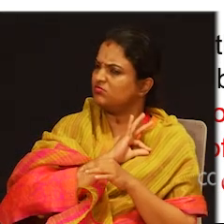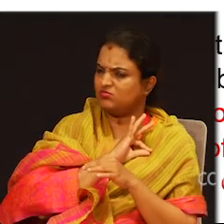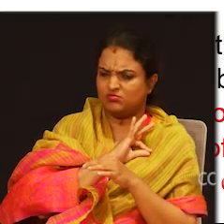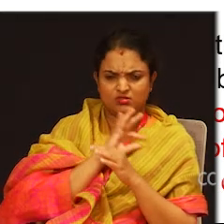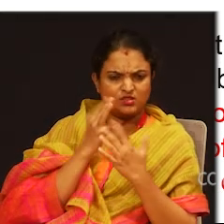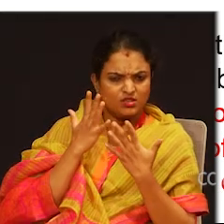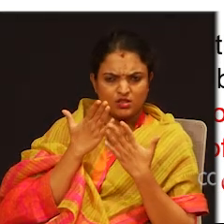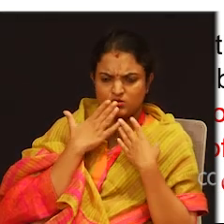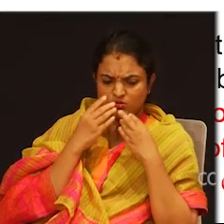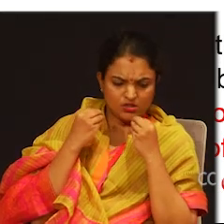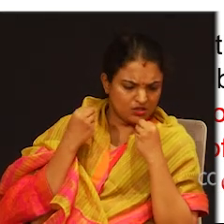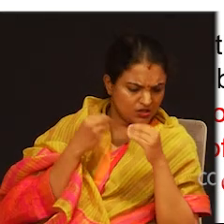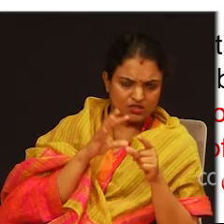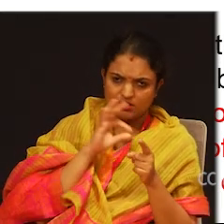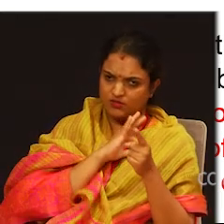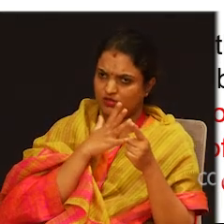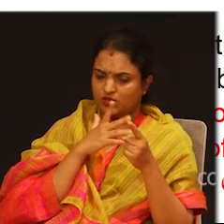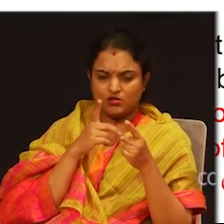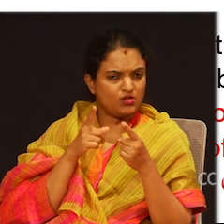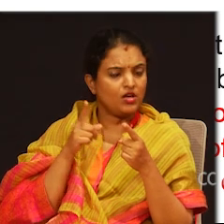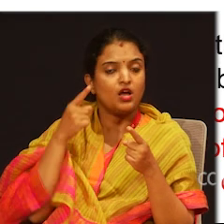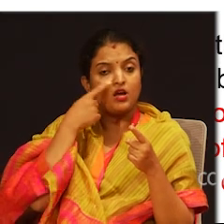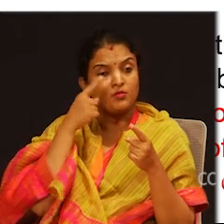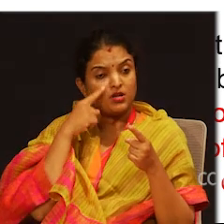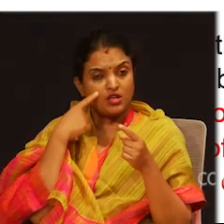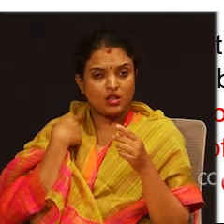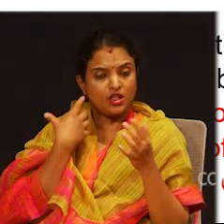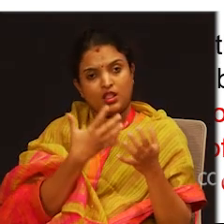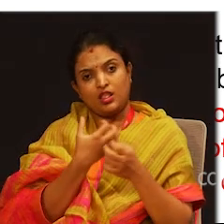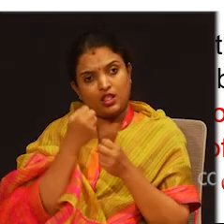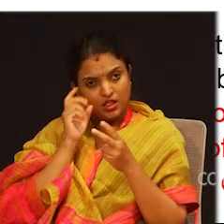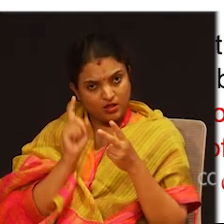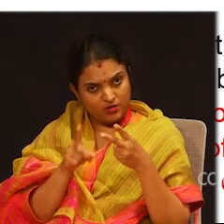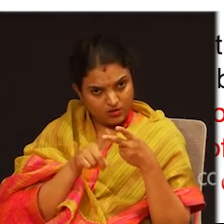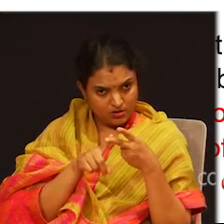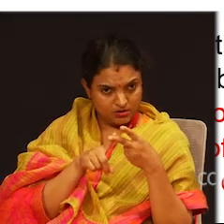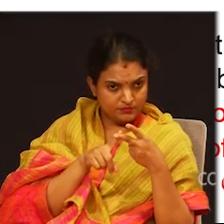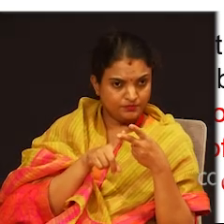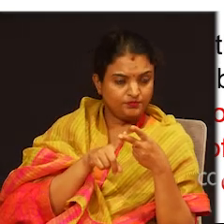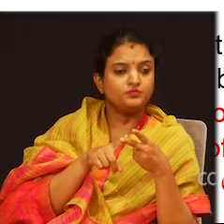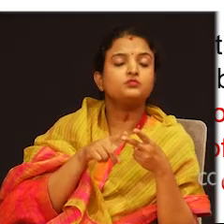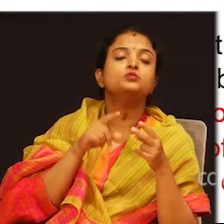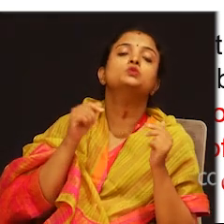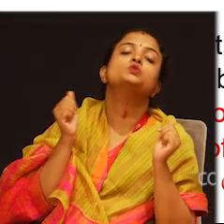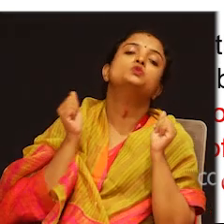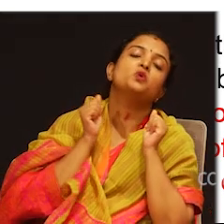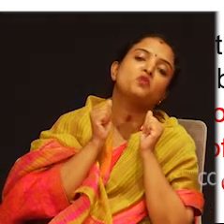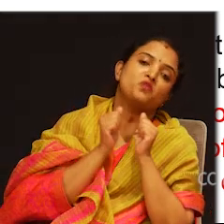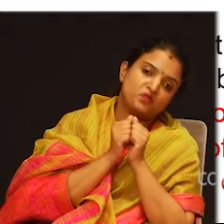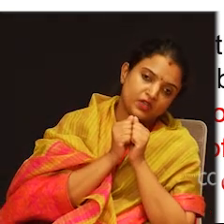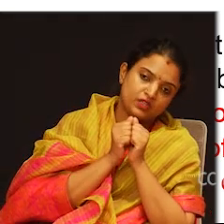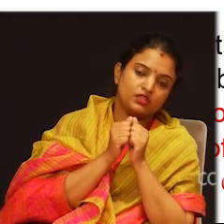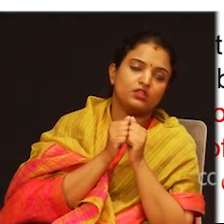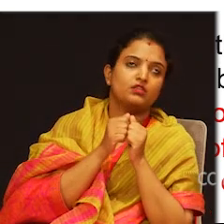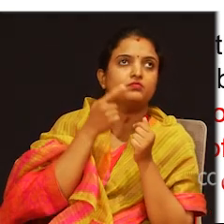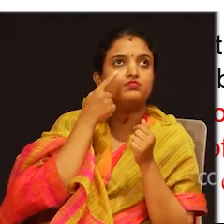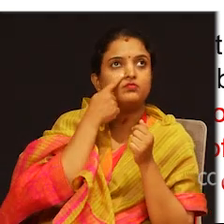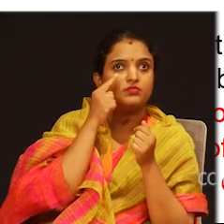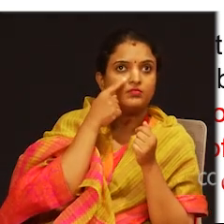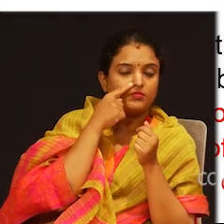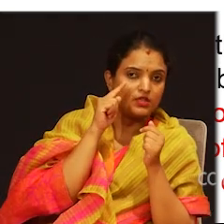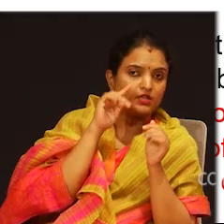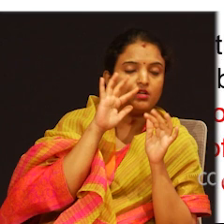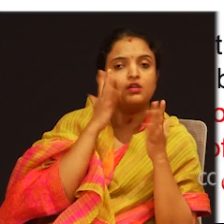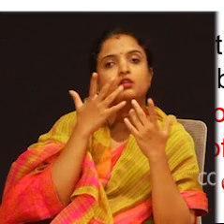see the child in the street. No child, whether with parents or without parents, does